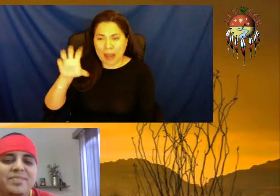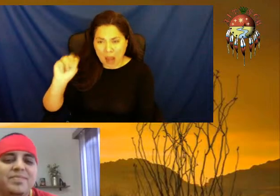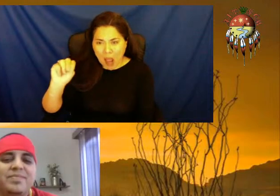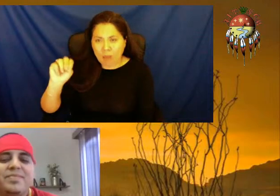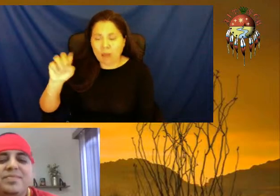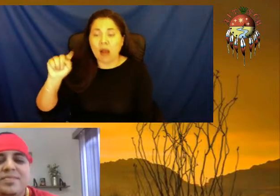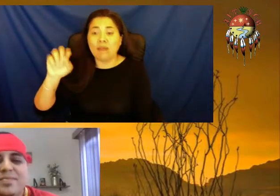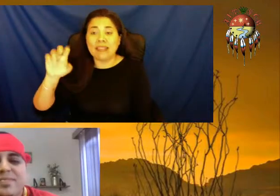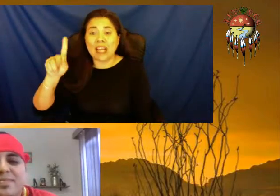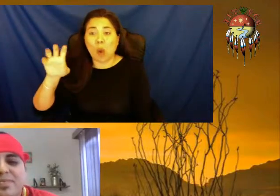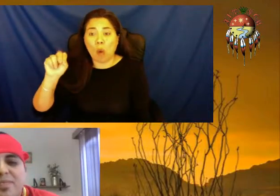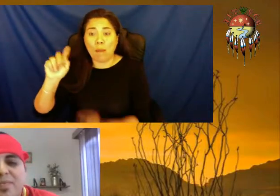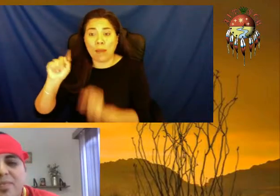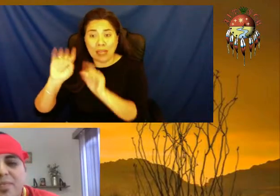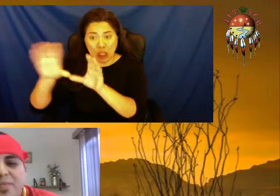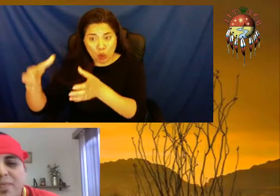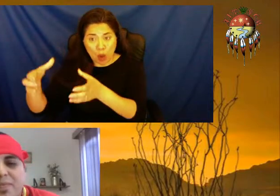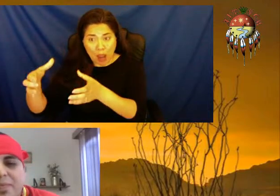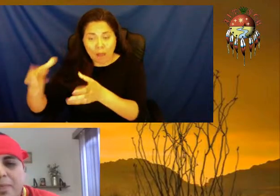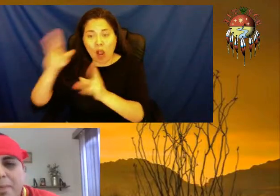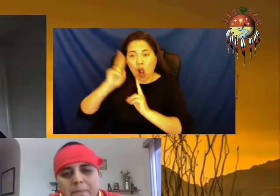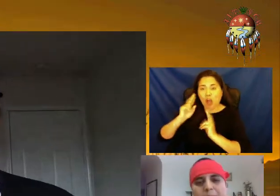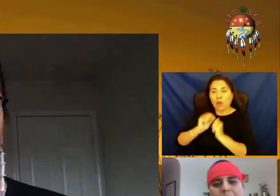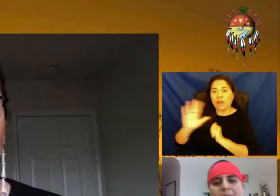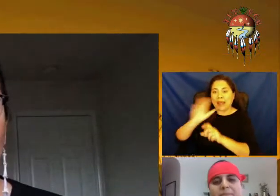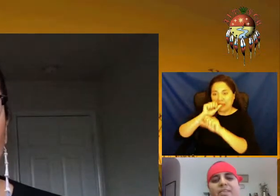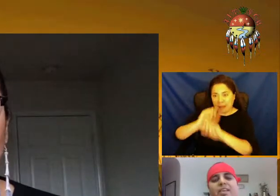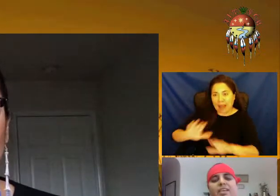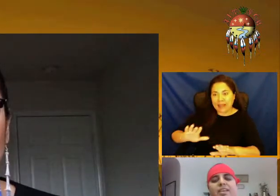tribe, to begin our session by honoring us with a blessing.